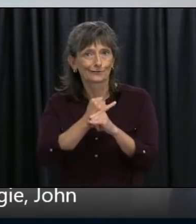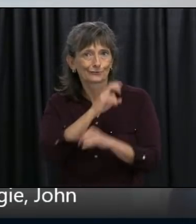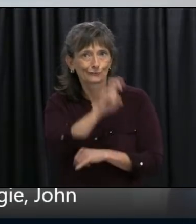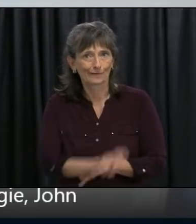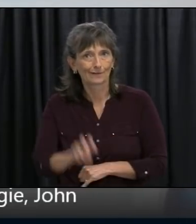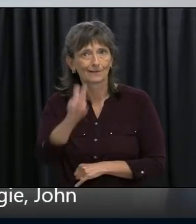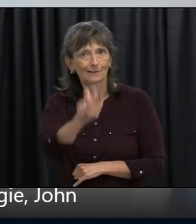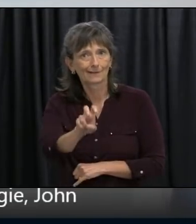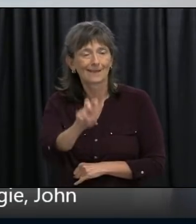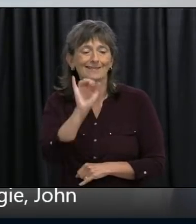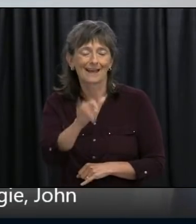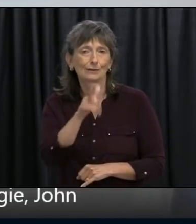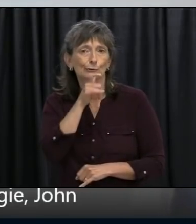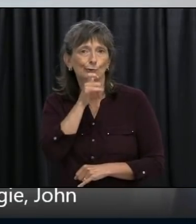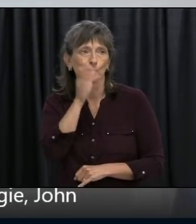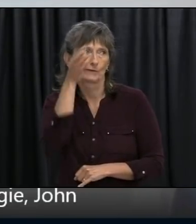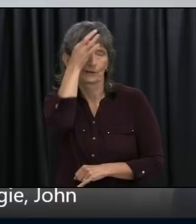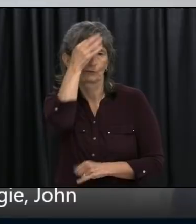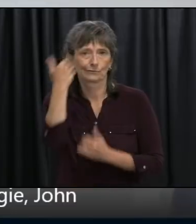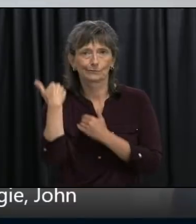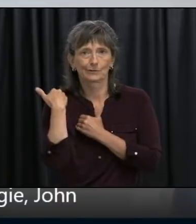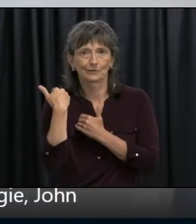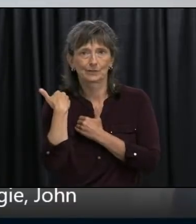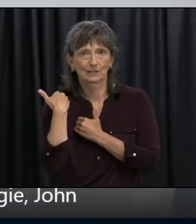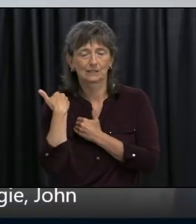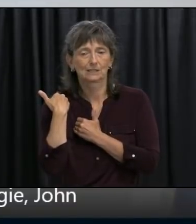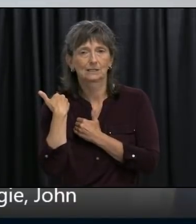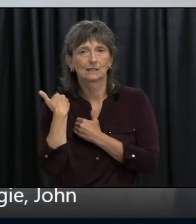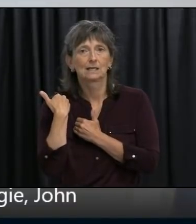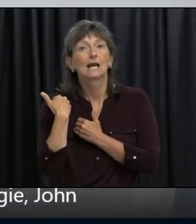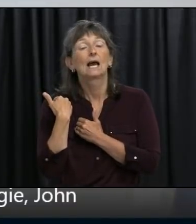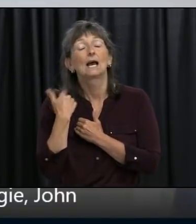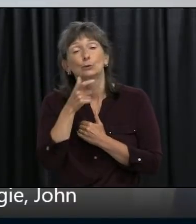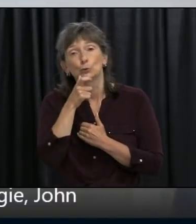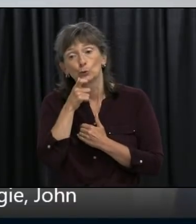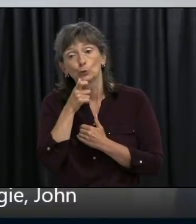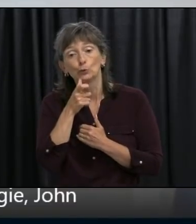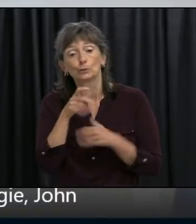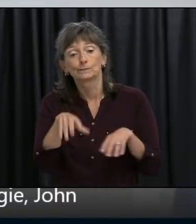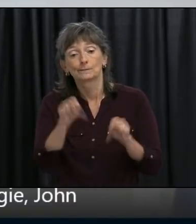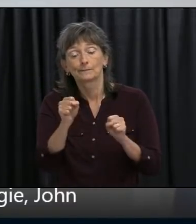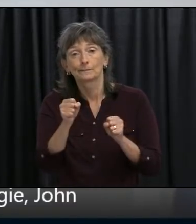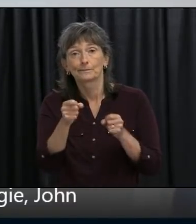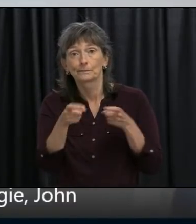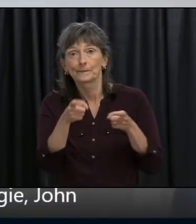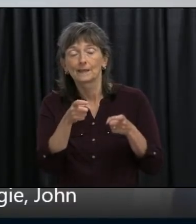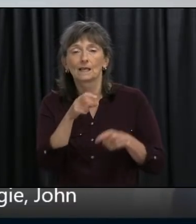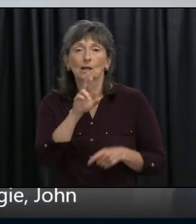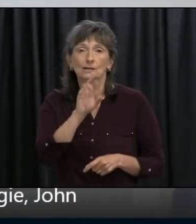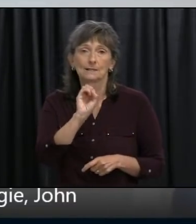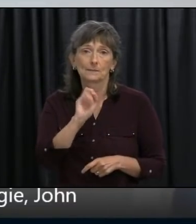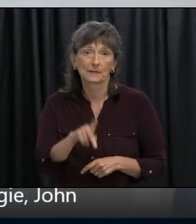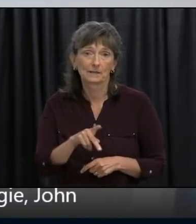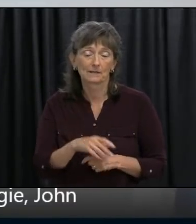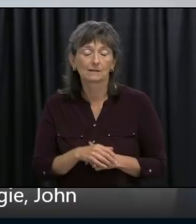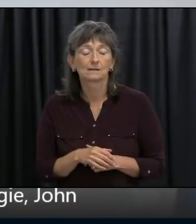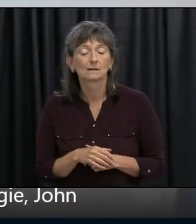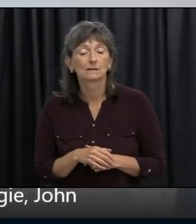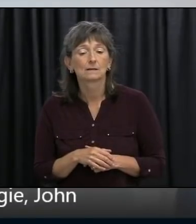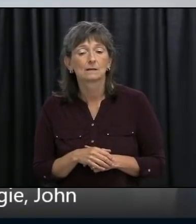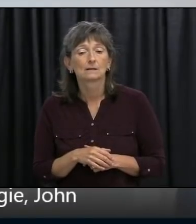with the federal government as exercised through the RCMP. So, as the Premier says, we'll